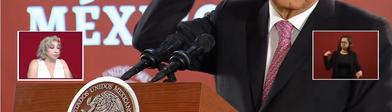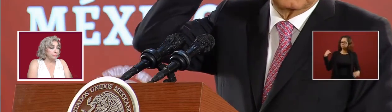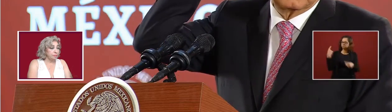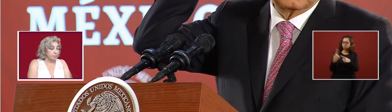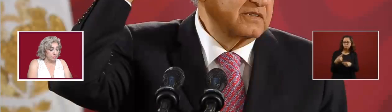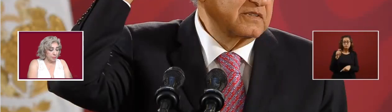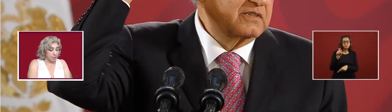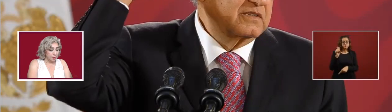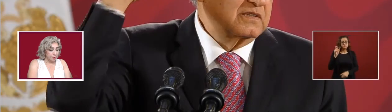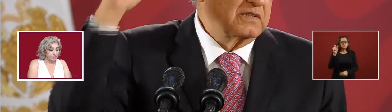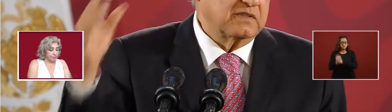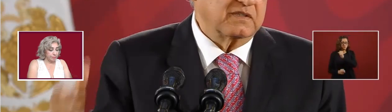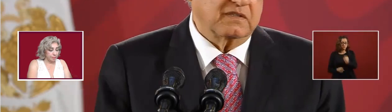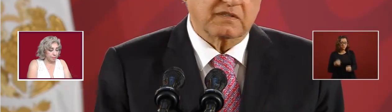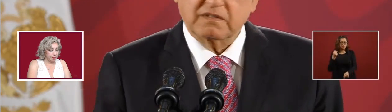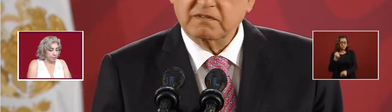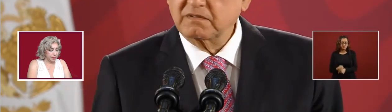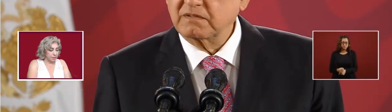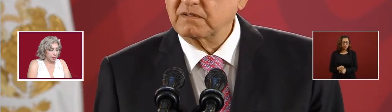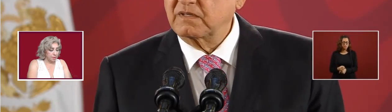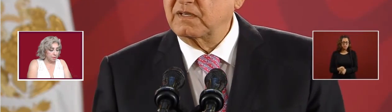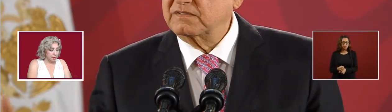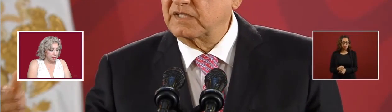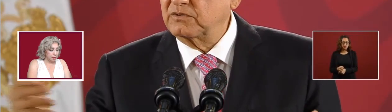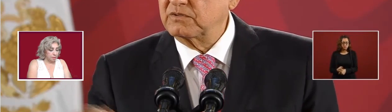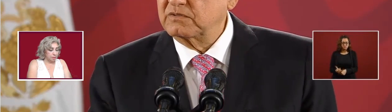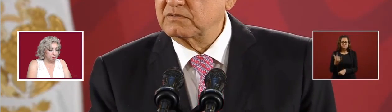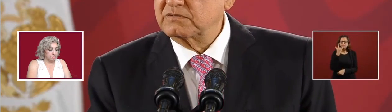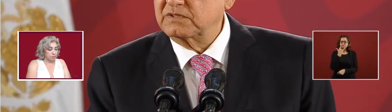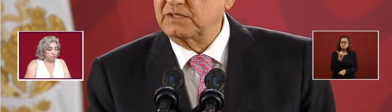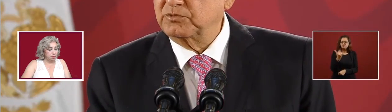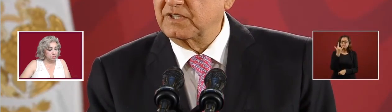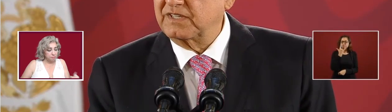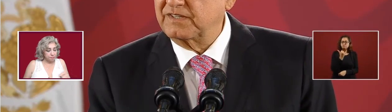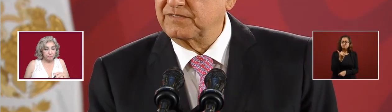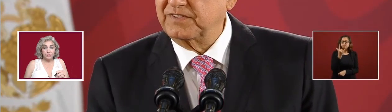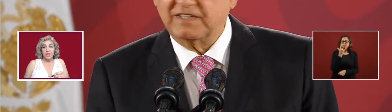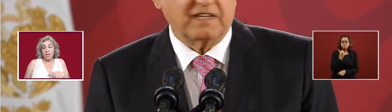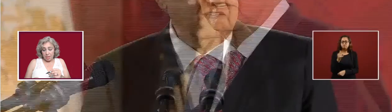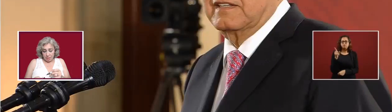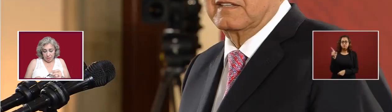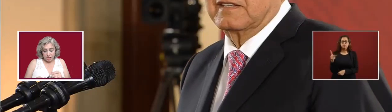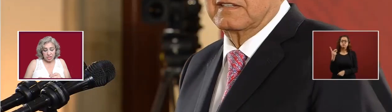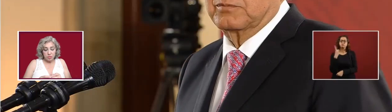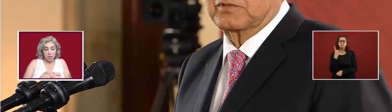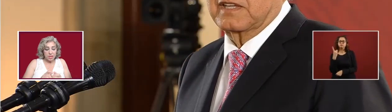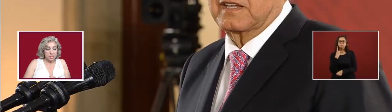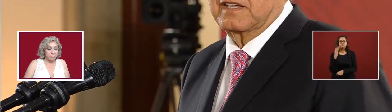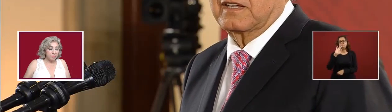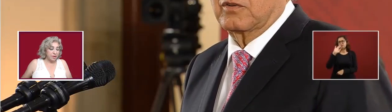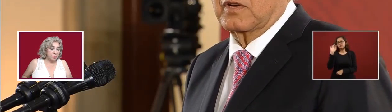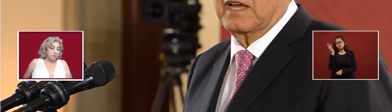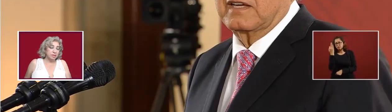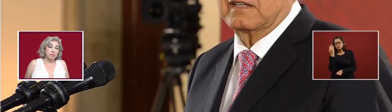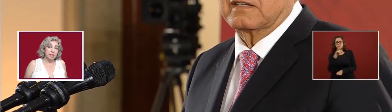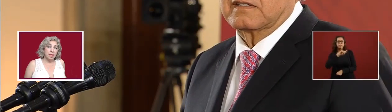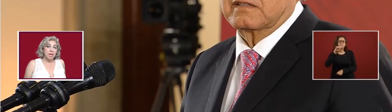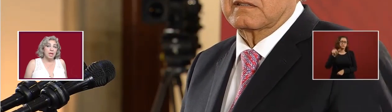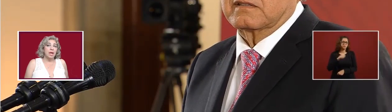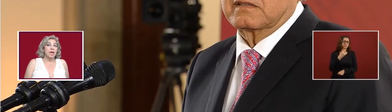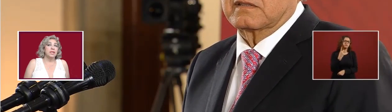and she's worked as a federal